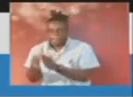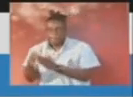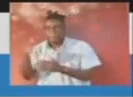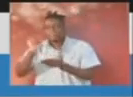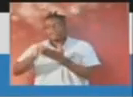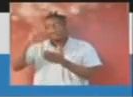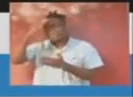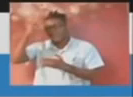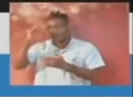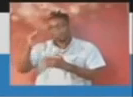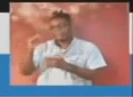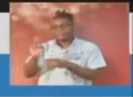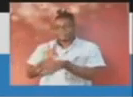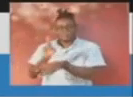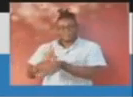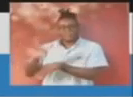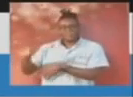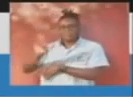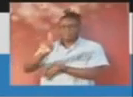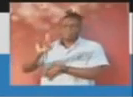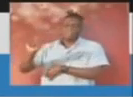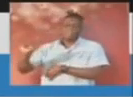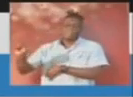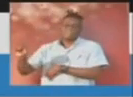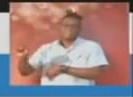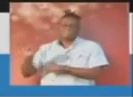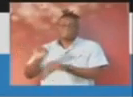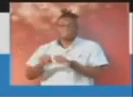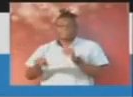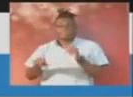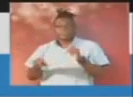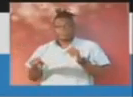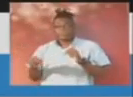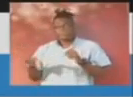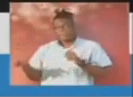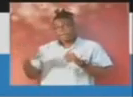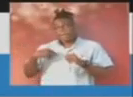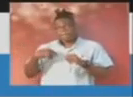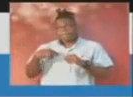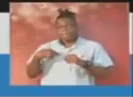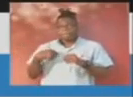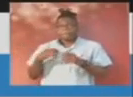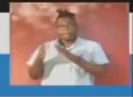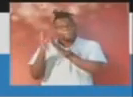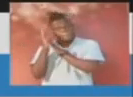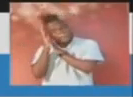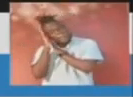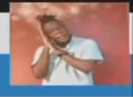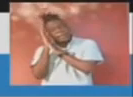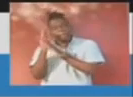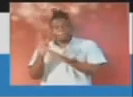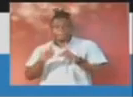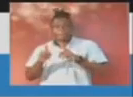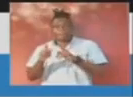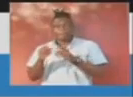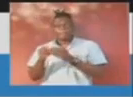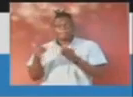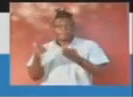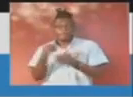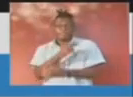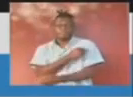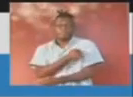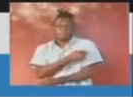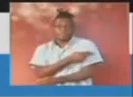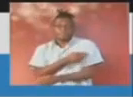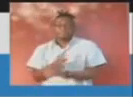two aspects. It's isolation. It's providing temporary beds for people who are stepping down from a more acute hospital care, but